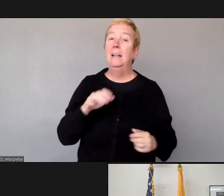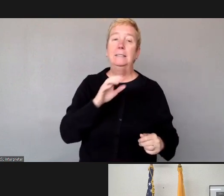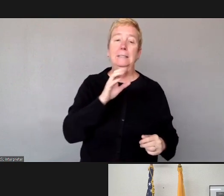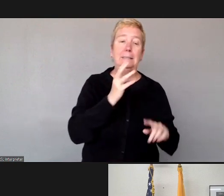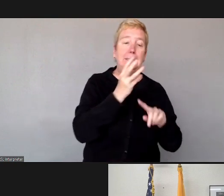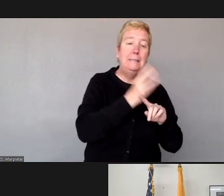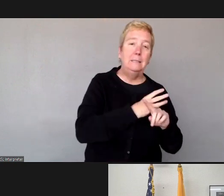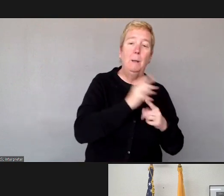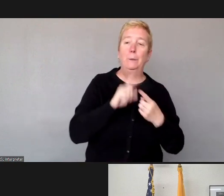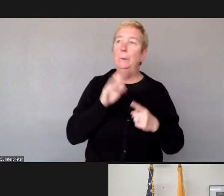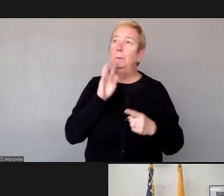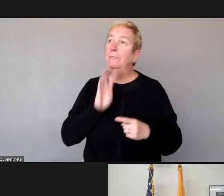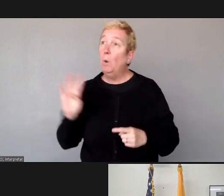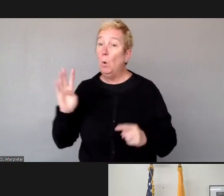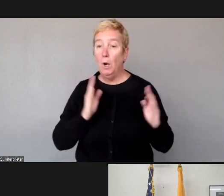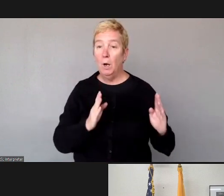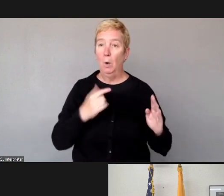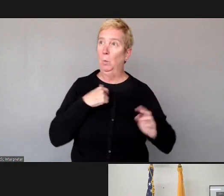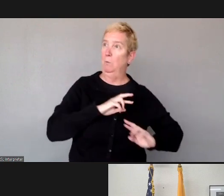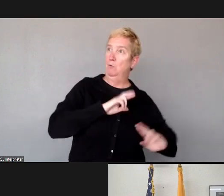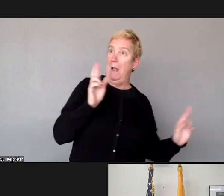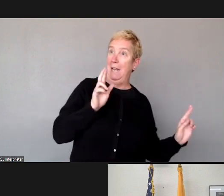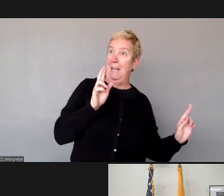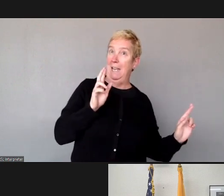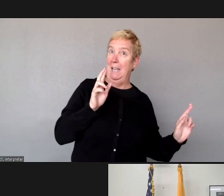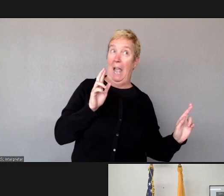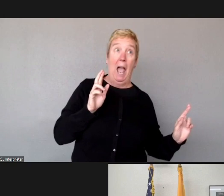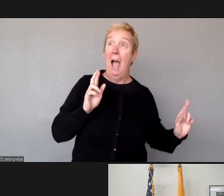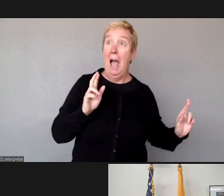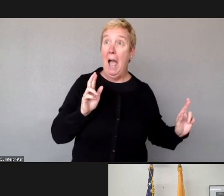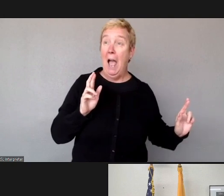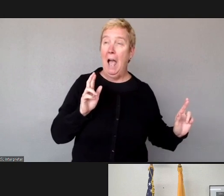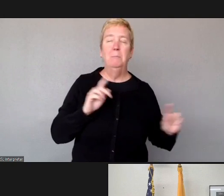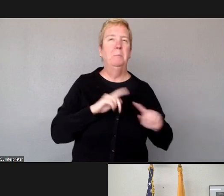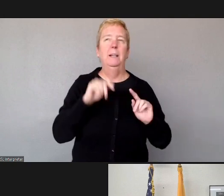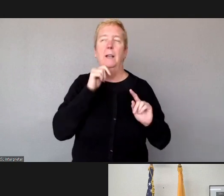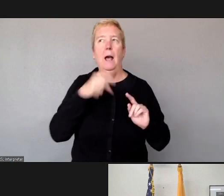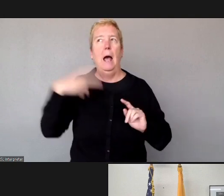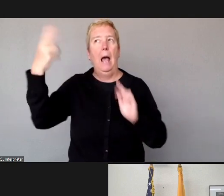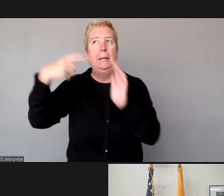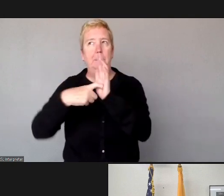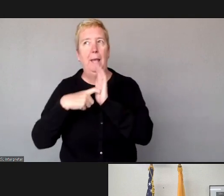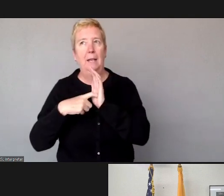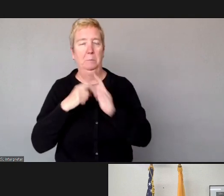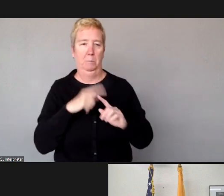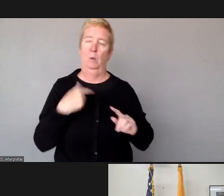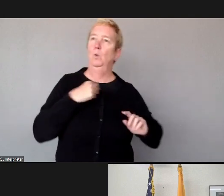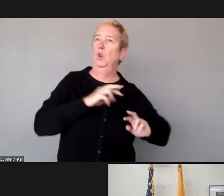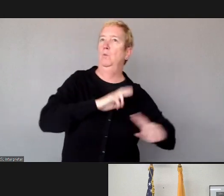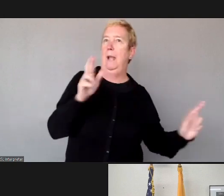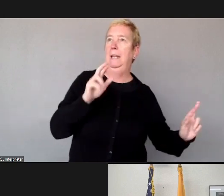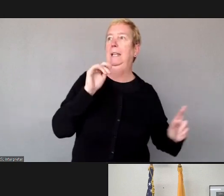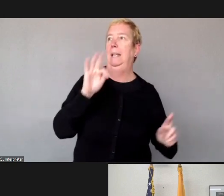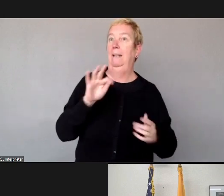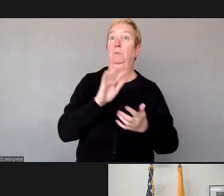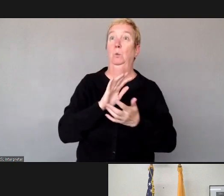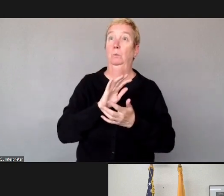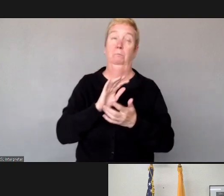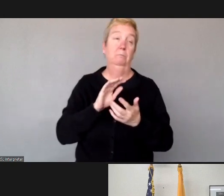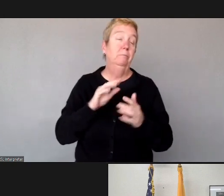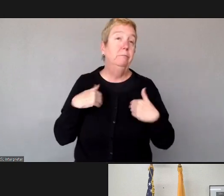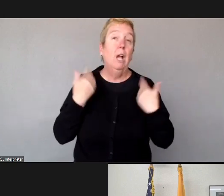were ready in case there was a huge demand. Unfortunately, there hasn't been a huge demand, but we are basically ready to see what happens with